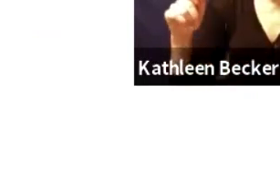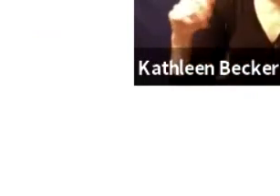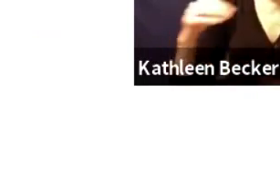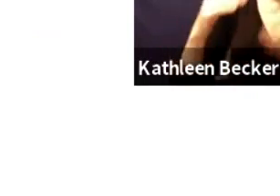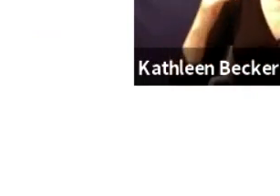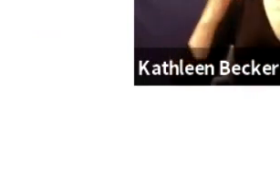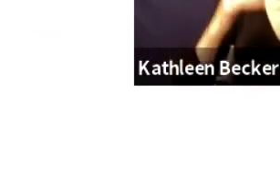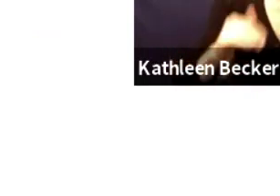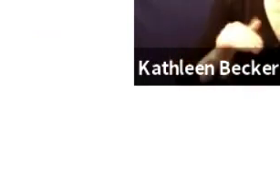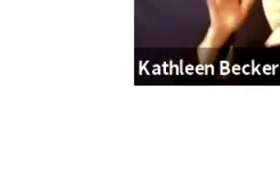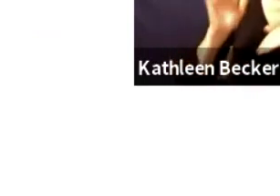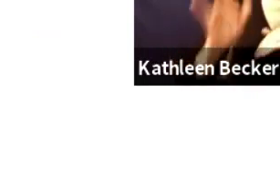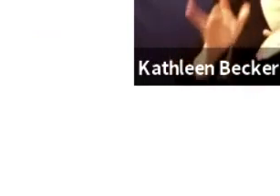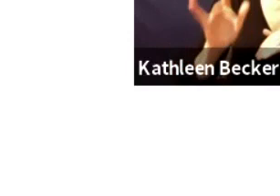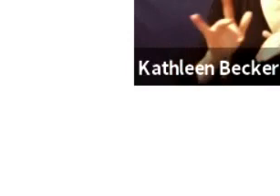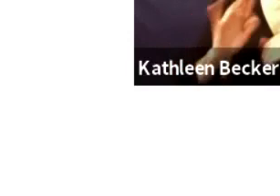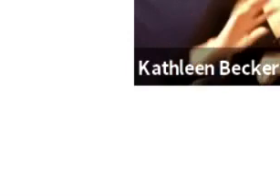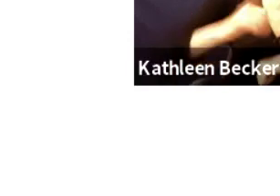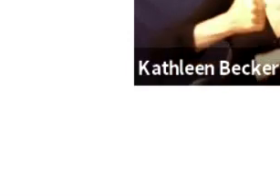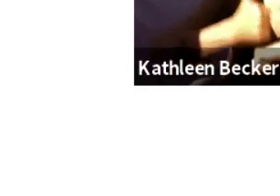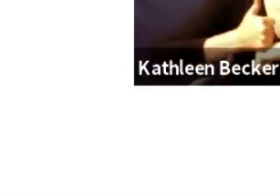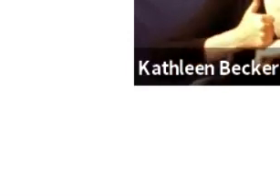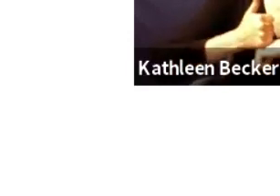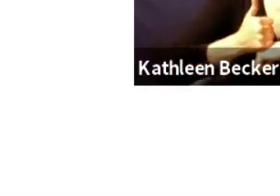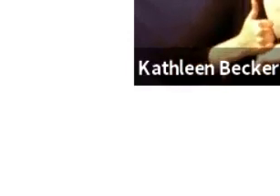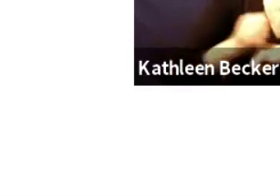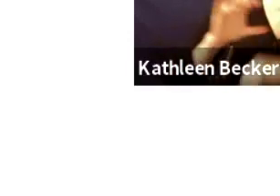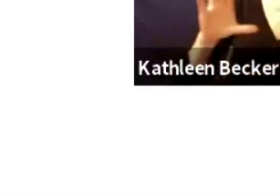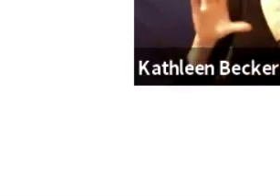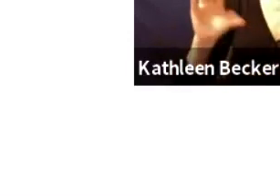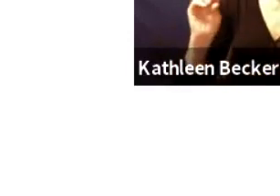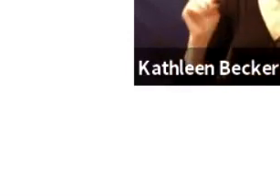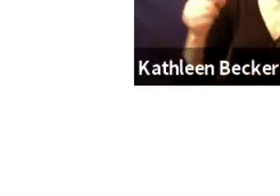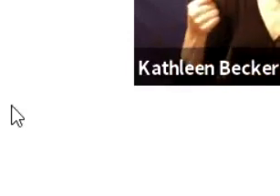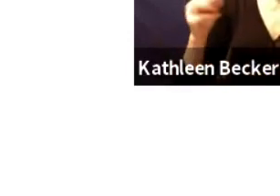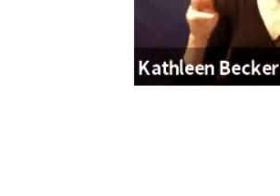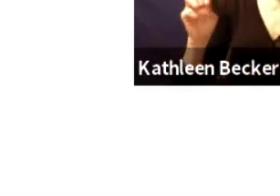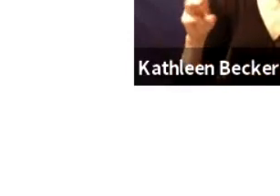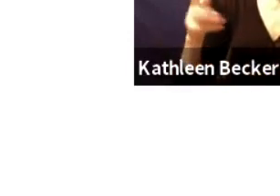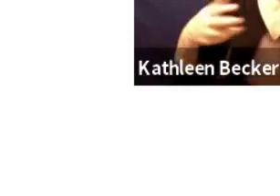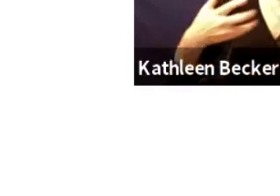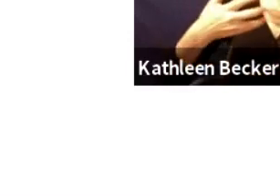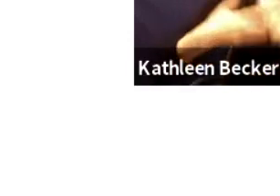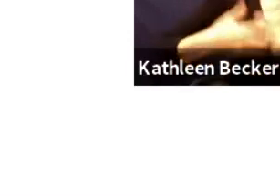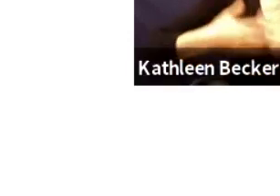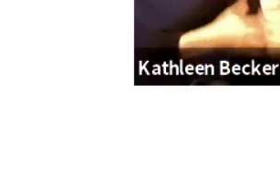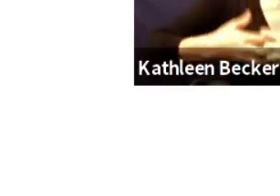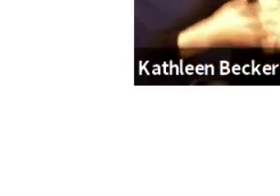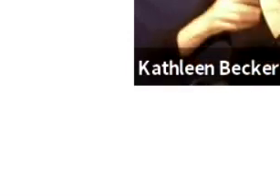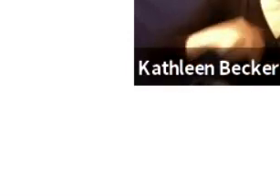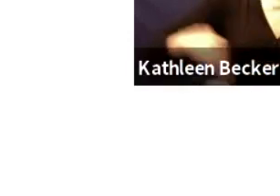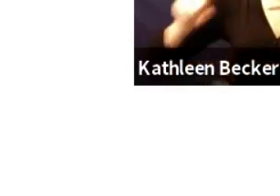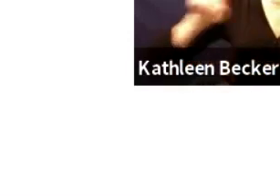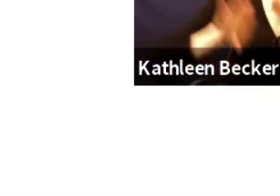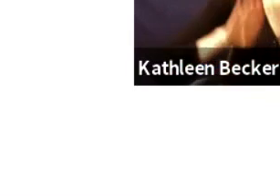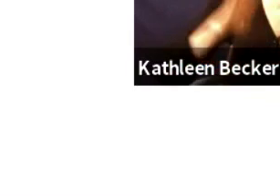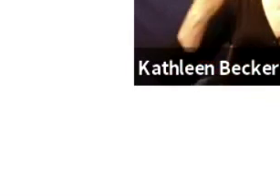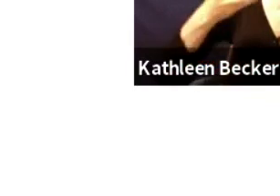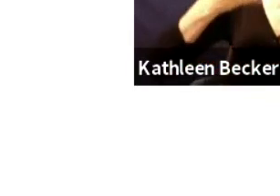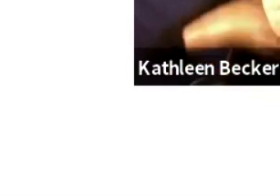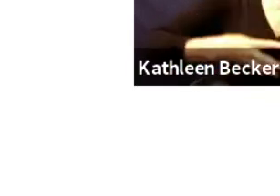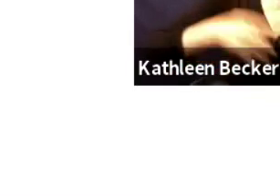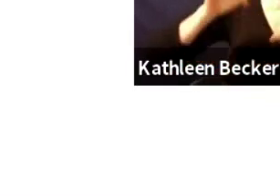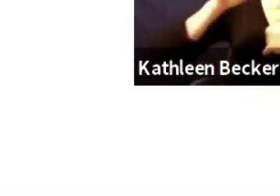Next, click on the settings cogwheel and it will open up a menu. So after you click on the